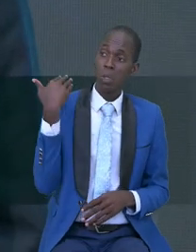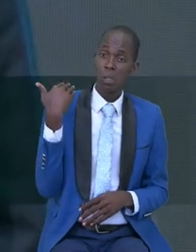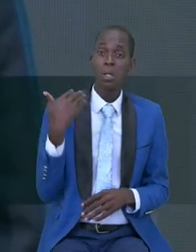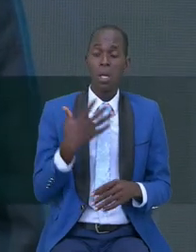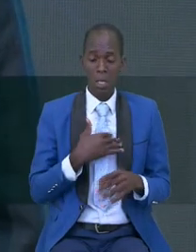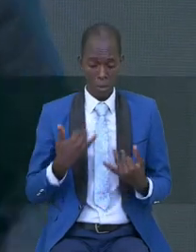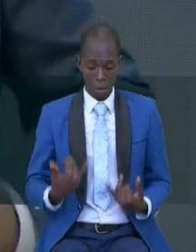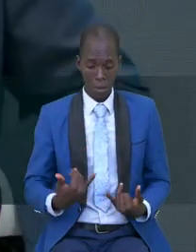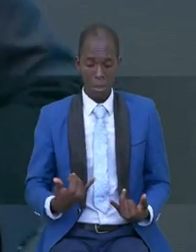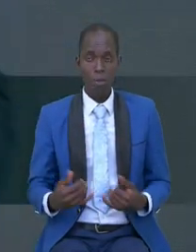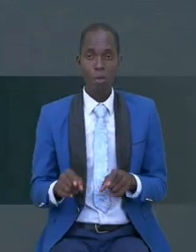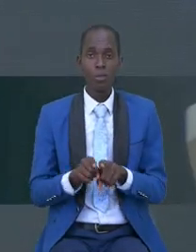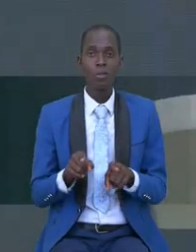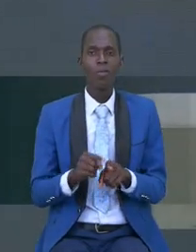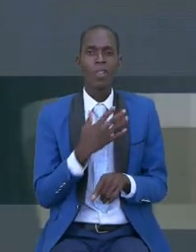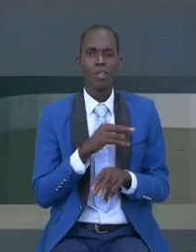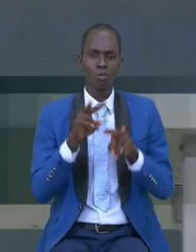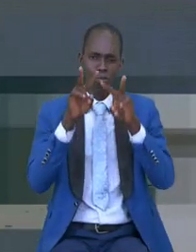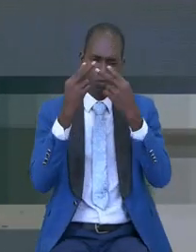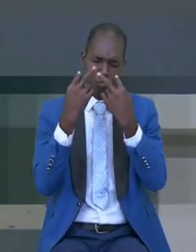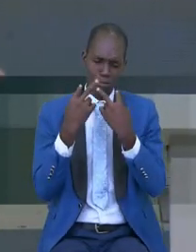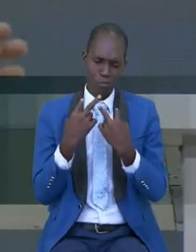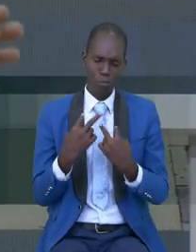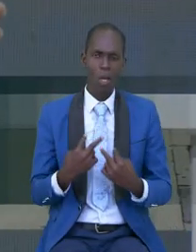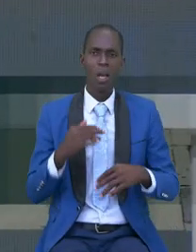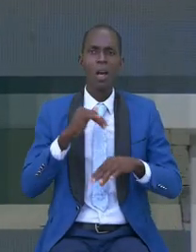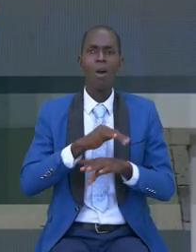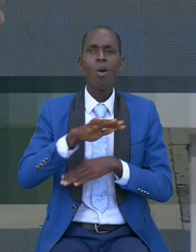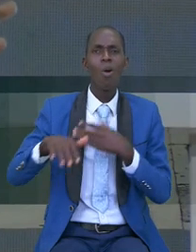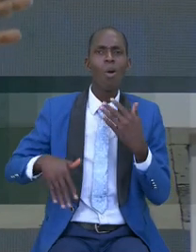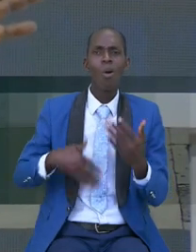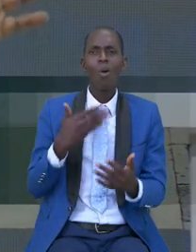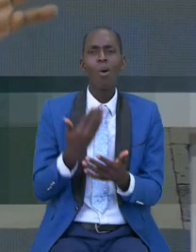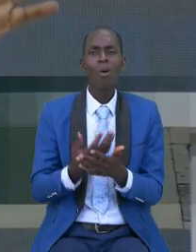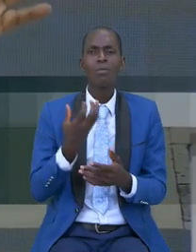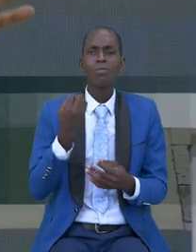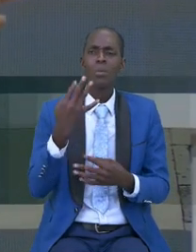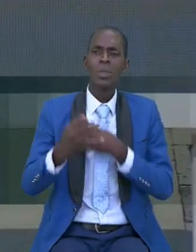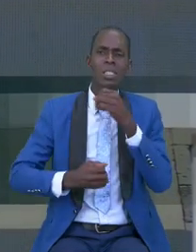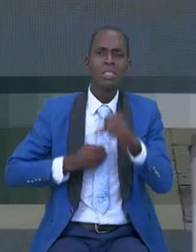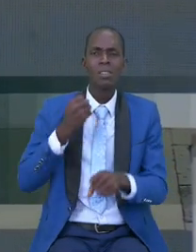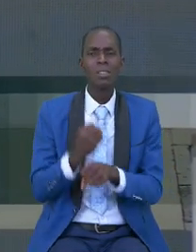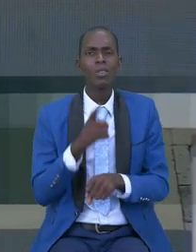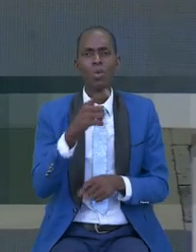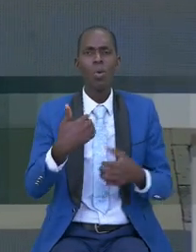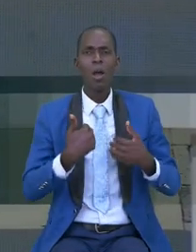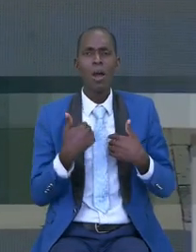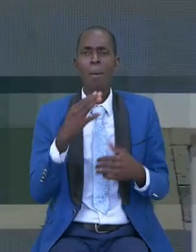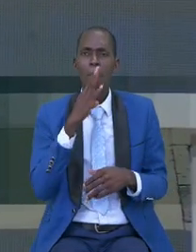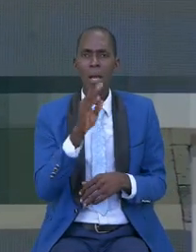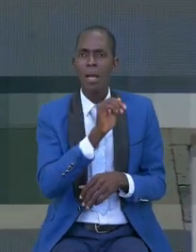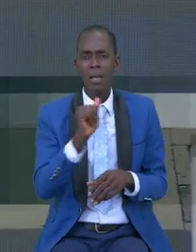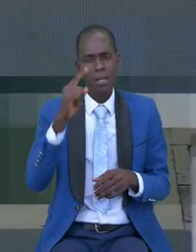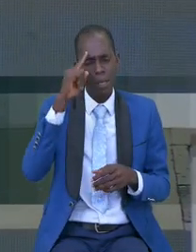present today, and you look at, you know, all these many years you have been a